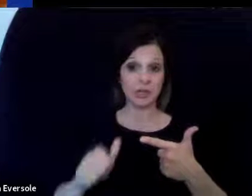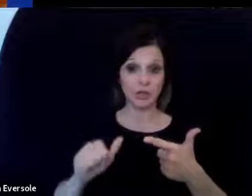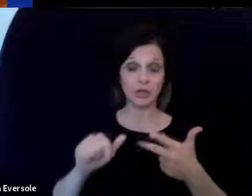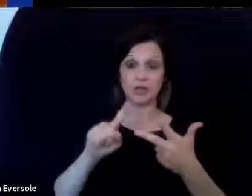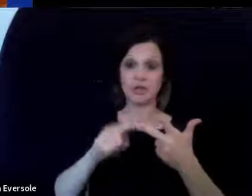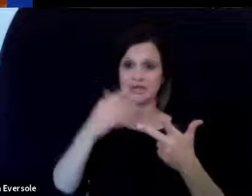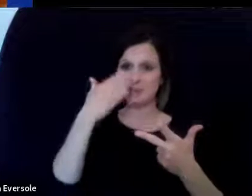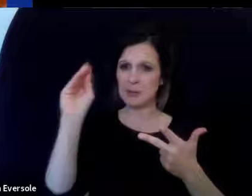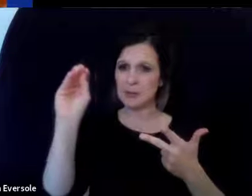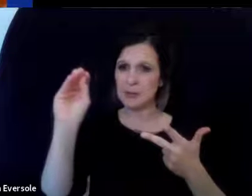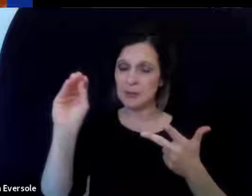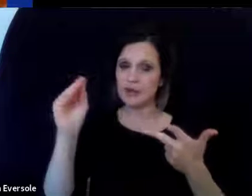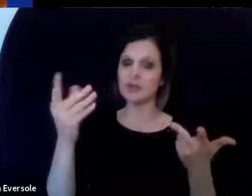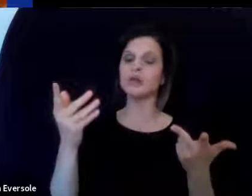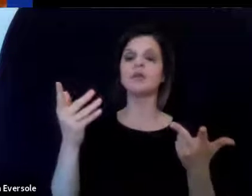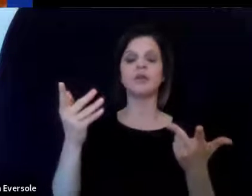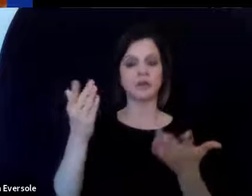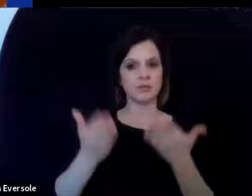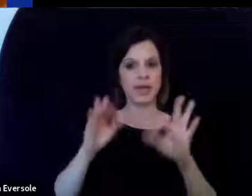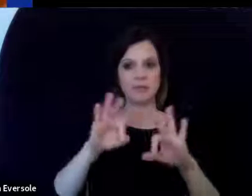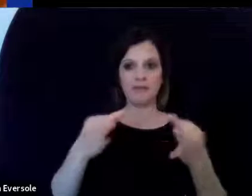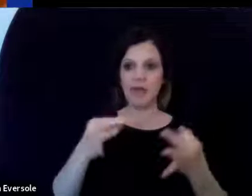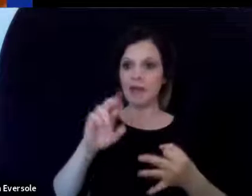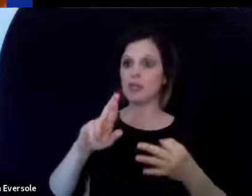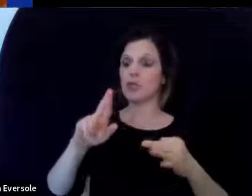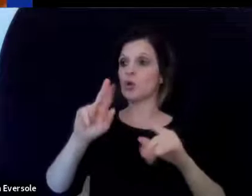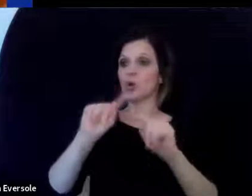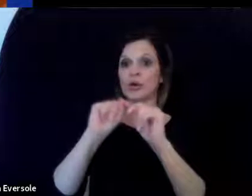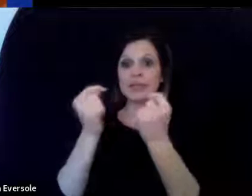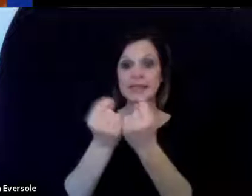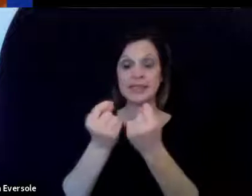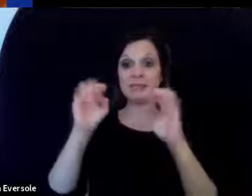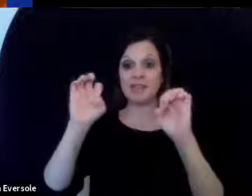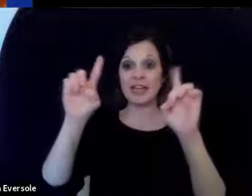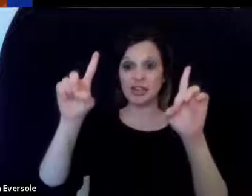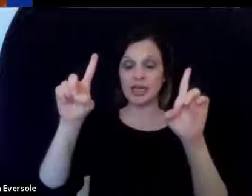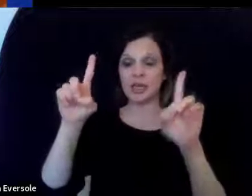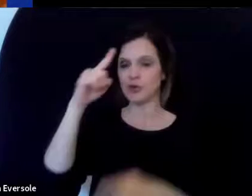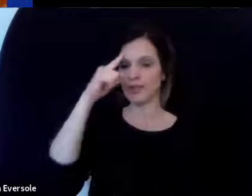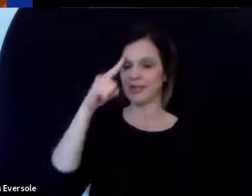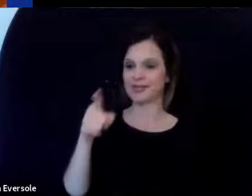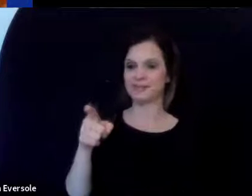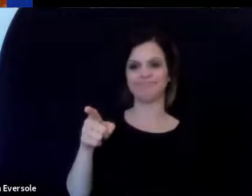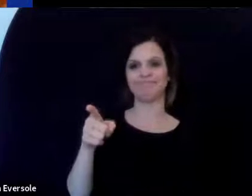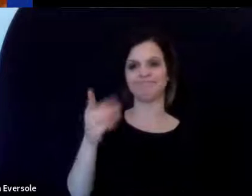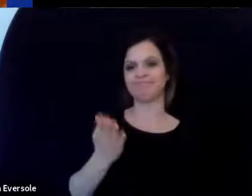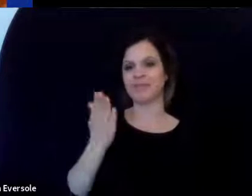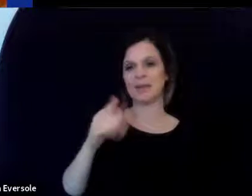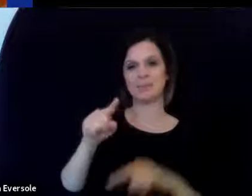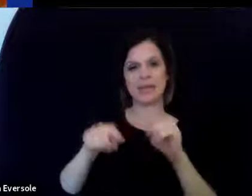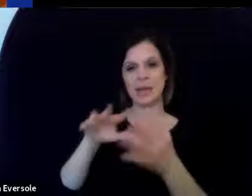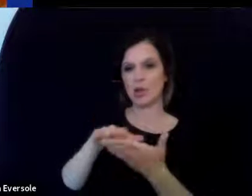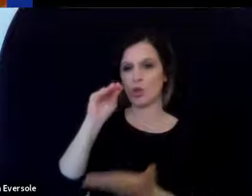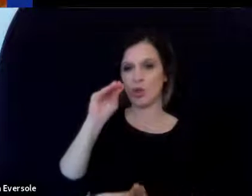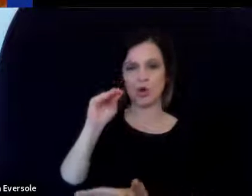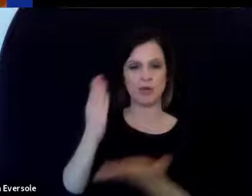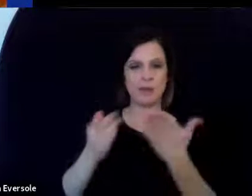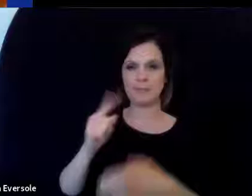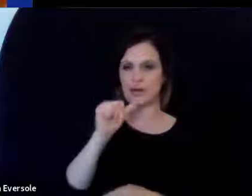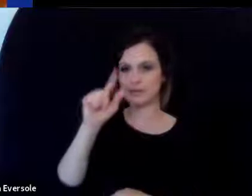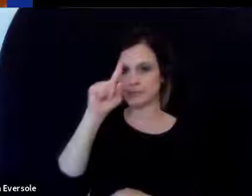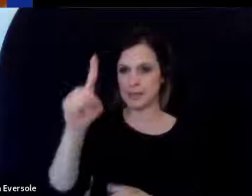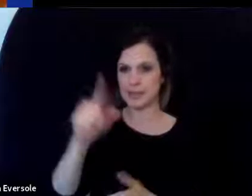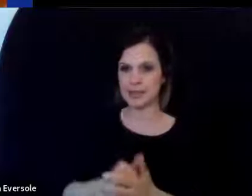family's mind. It can create misconceptions in a team's mind about what that learner can and can't do. So